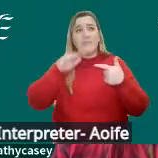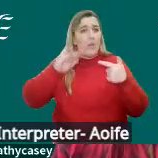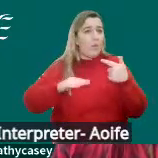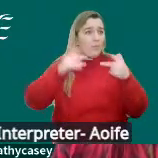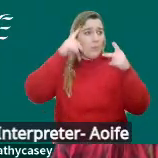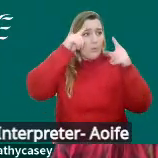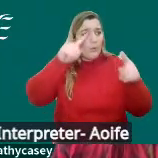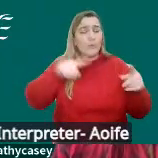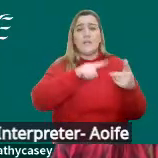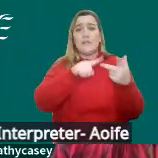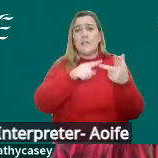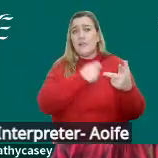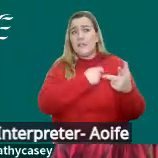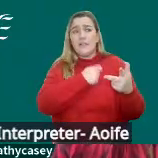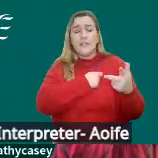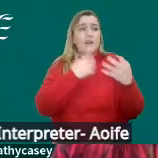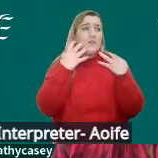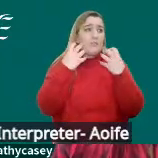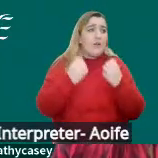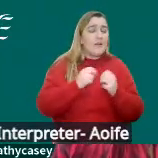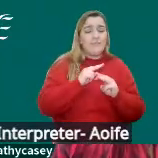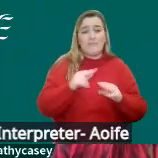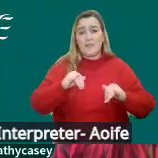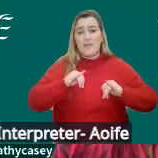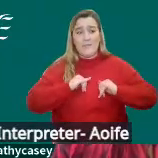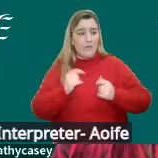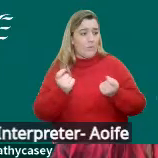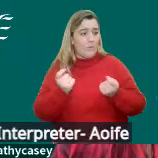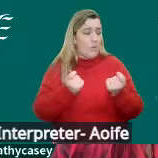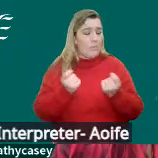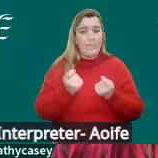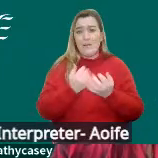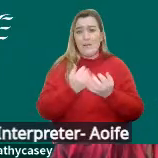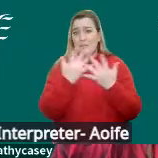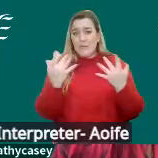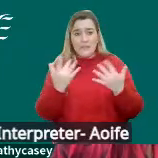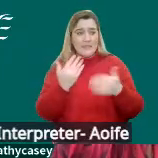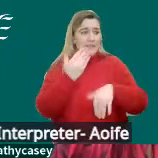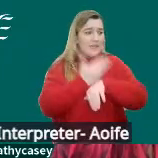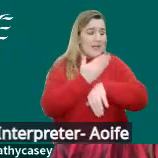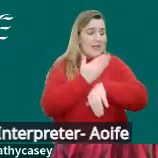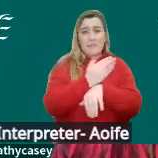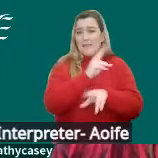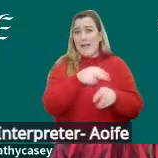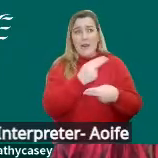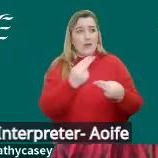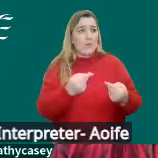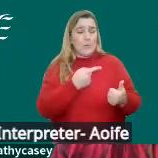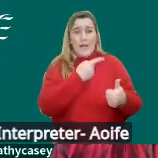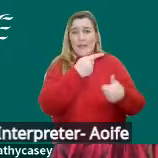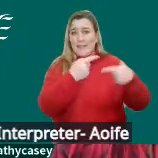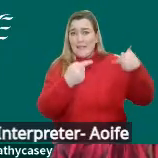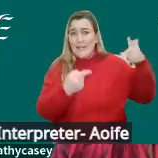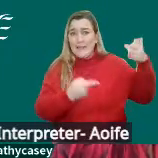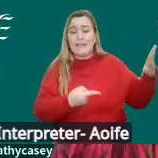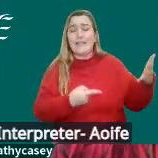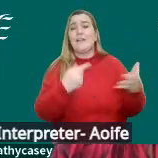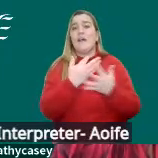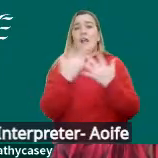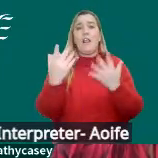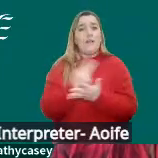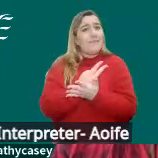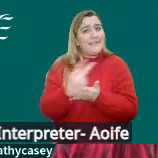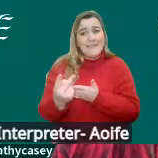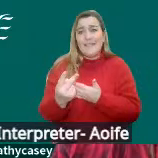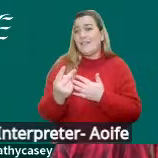anxiety, depression, inability to cope, where we could multitask before suddenly isn't possible, a lot of fatigue, lack of